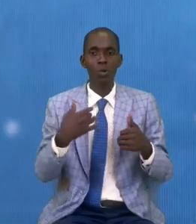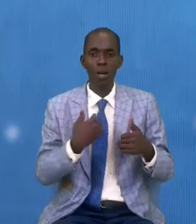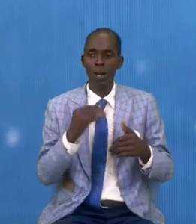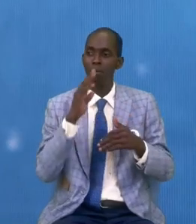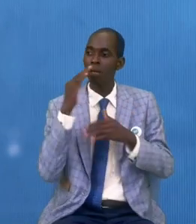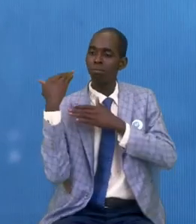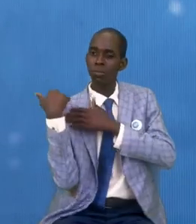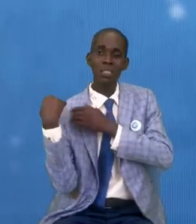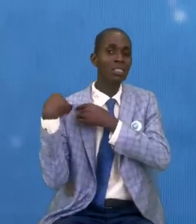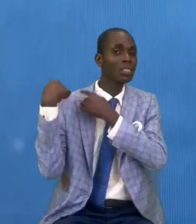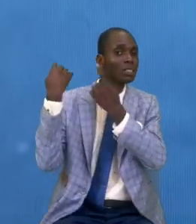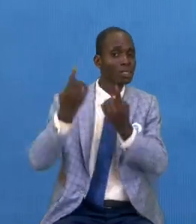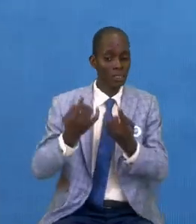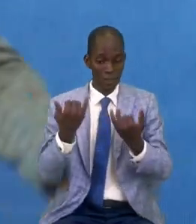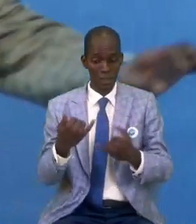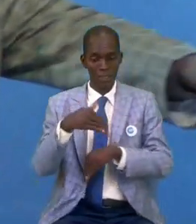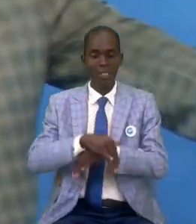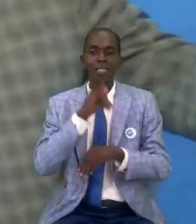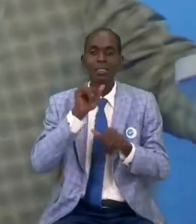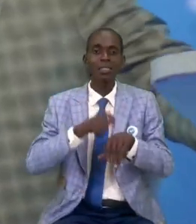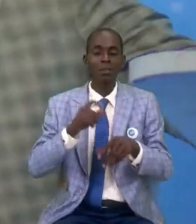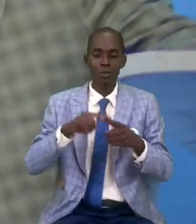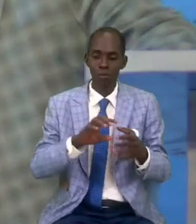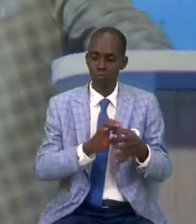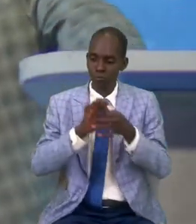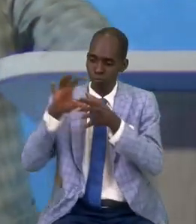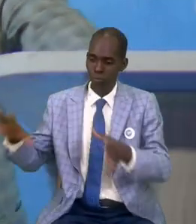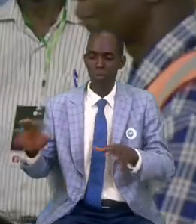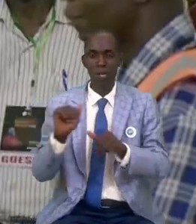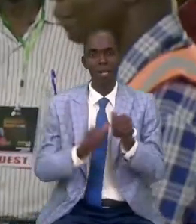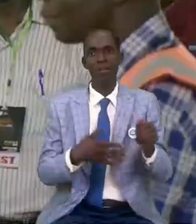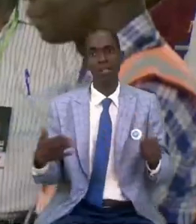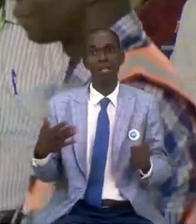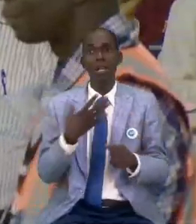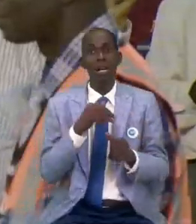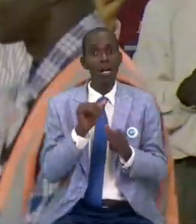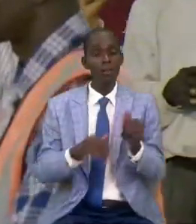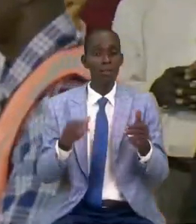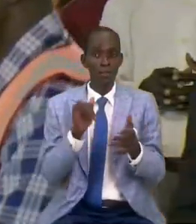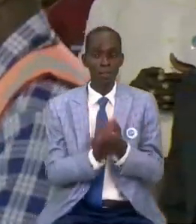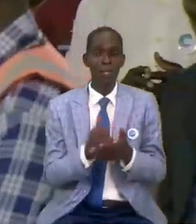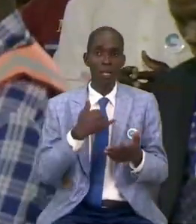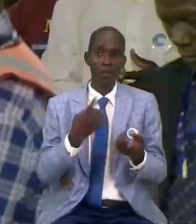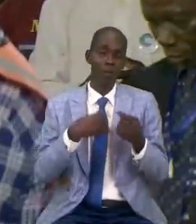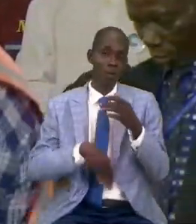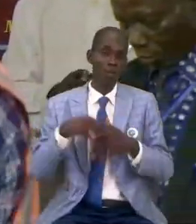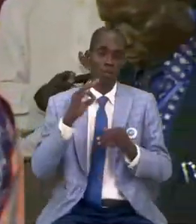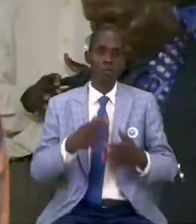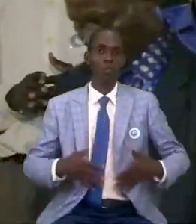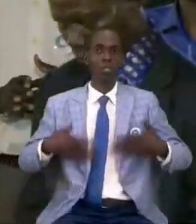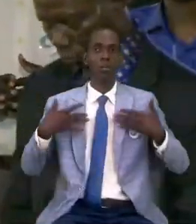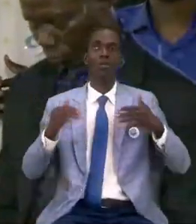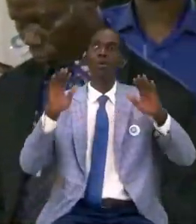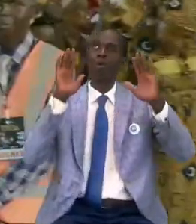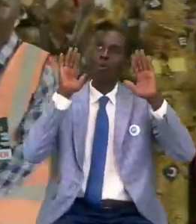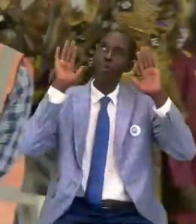And everything will come out of your life. Wonders of wonders coming from heaven upon